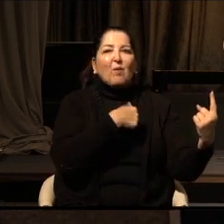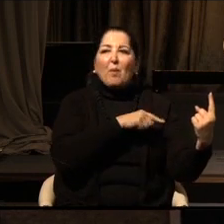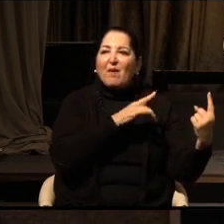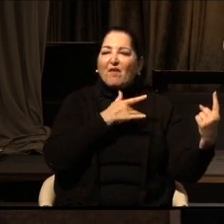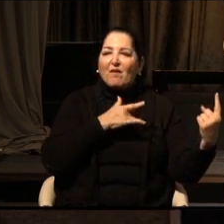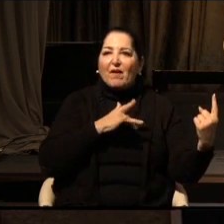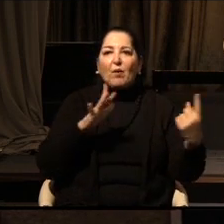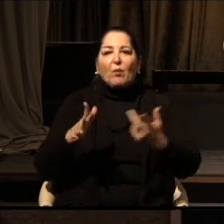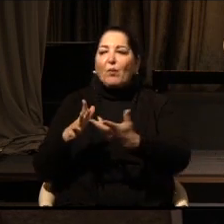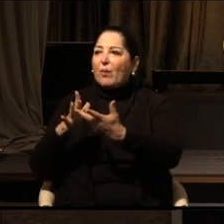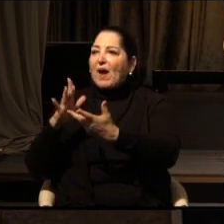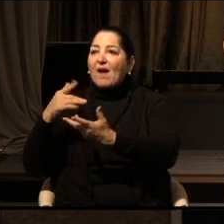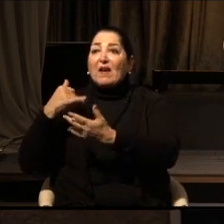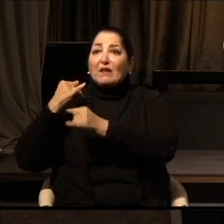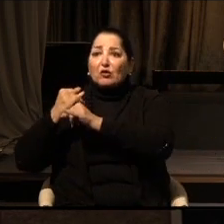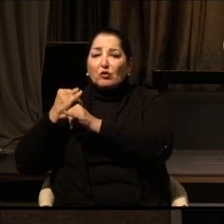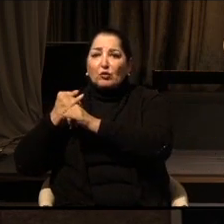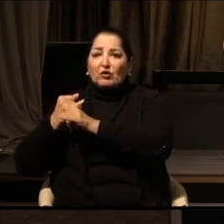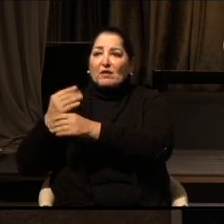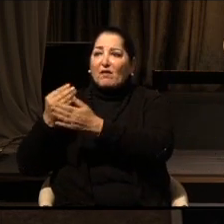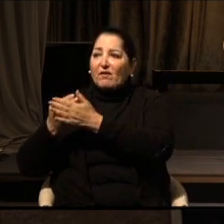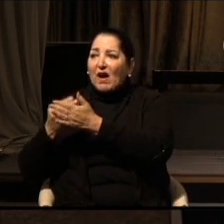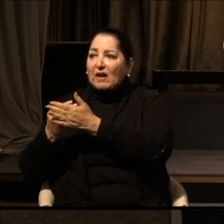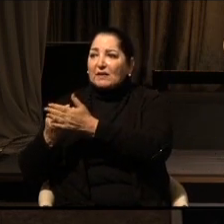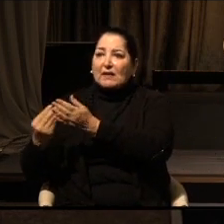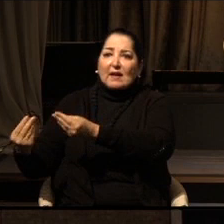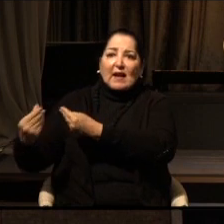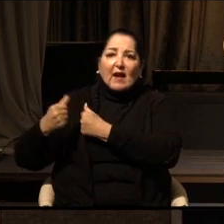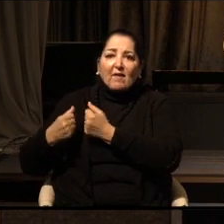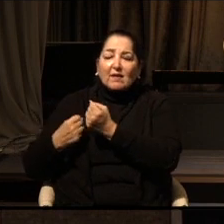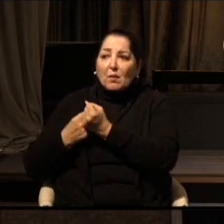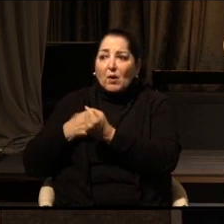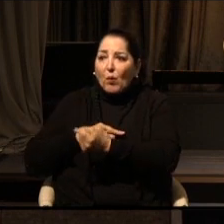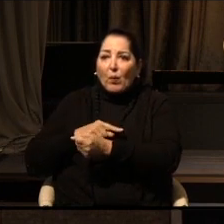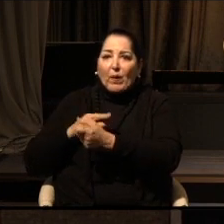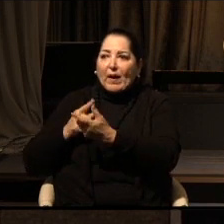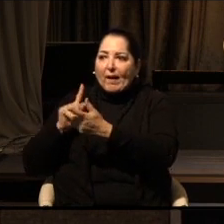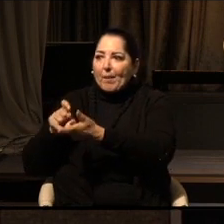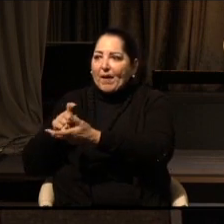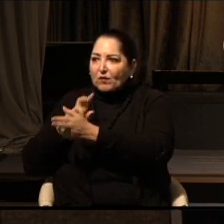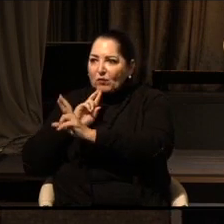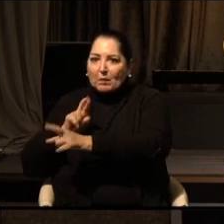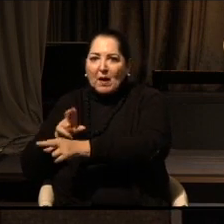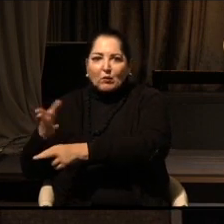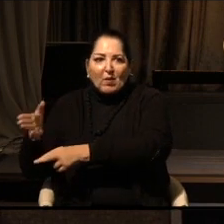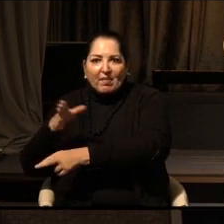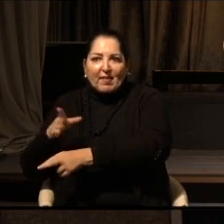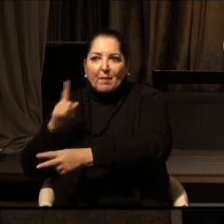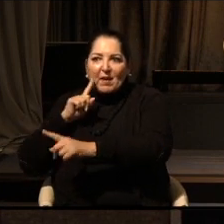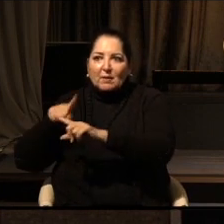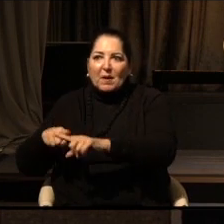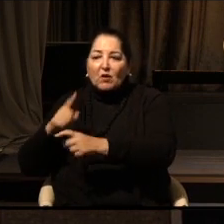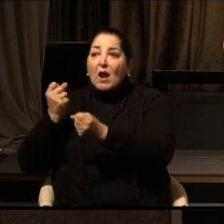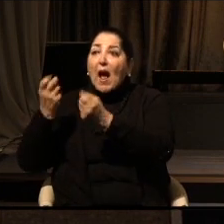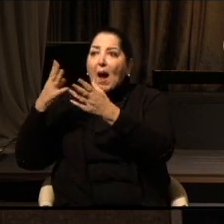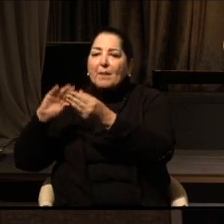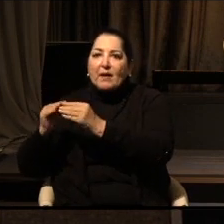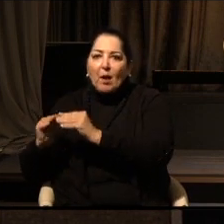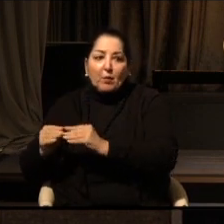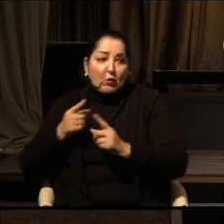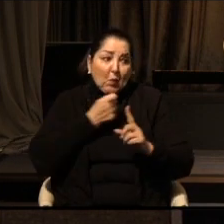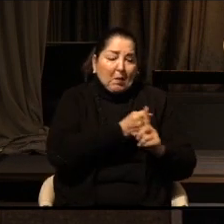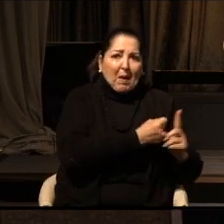institutions and funding sources that rely overwhelmingly on the numbers? What if an audience of hundreds has a